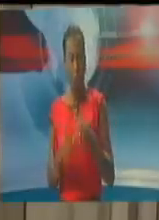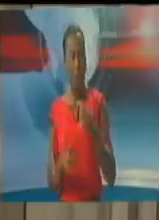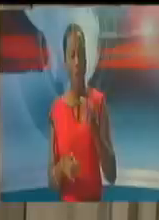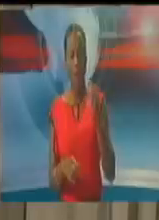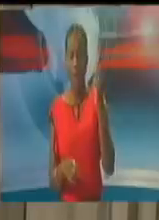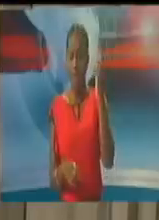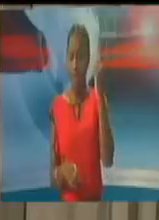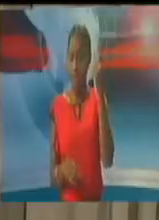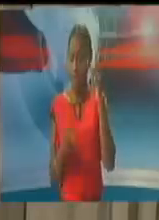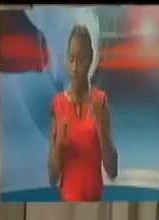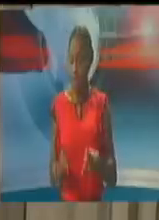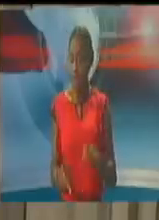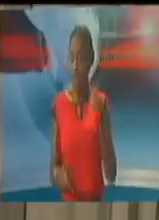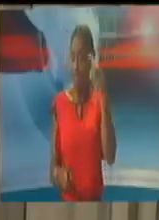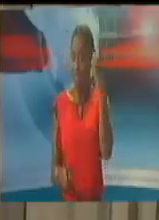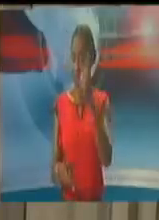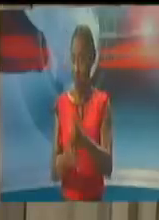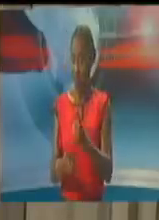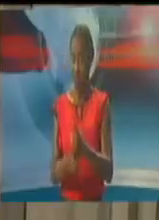Tobago.